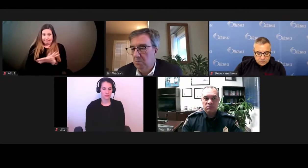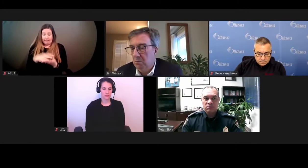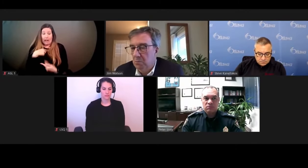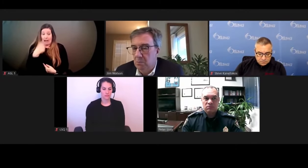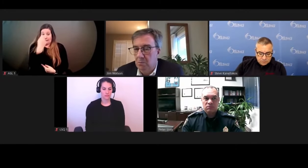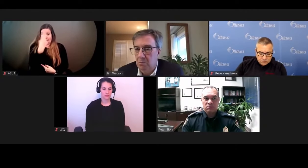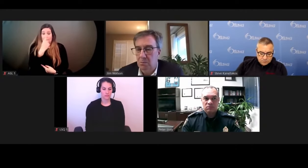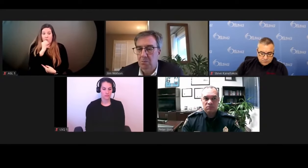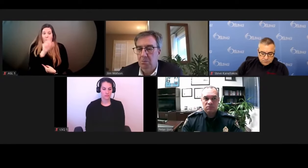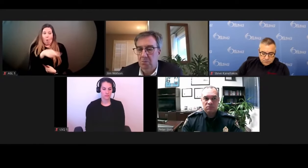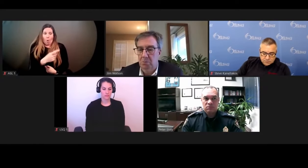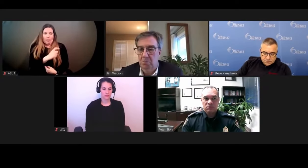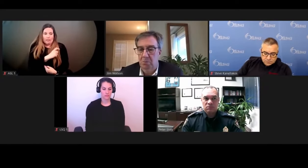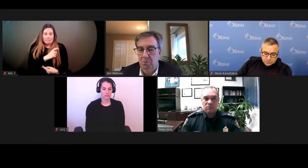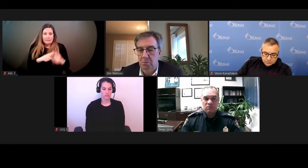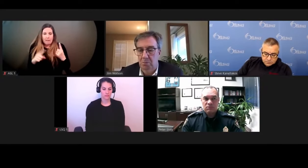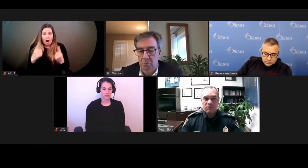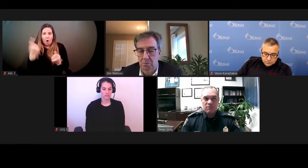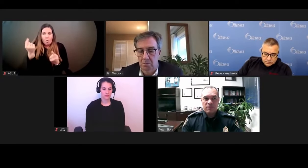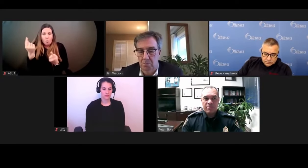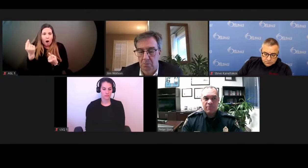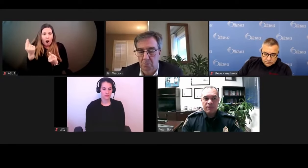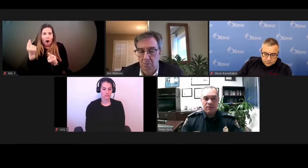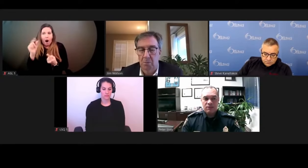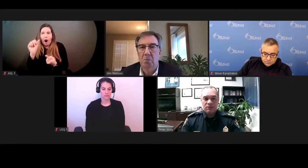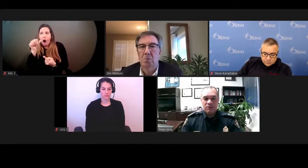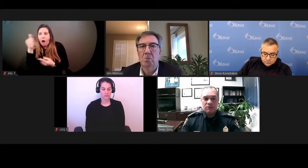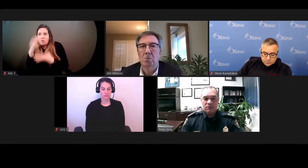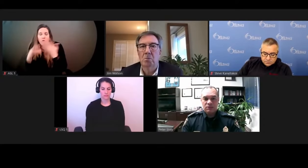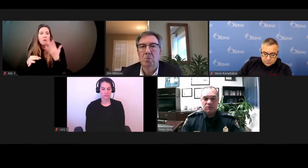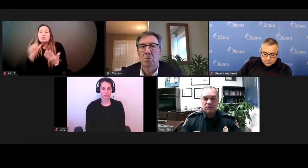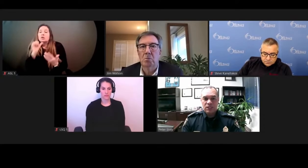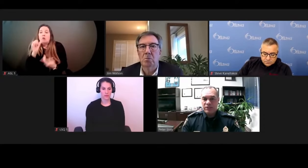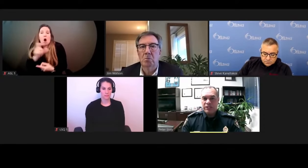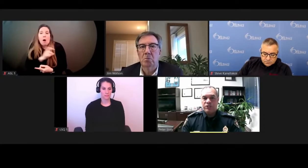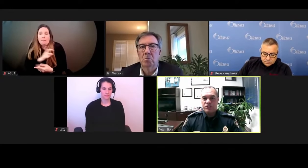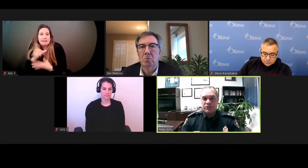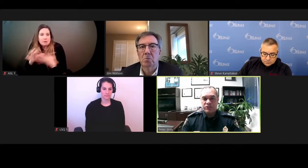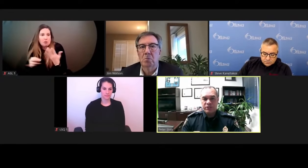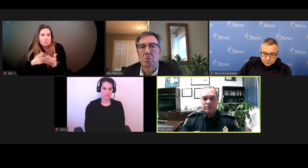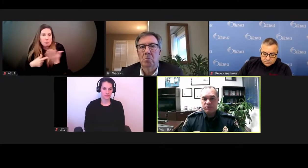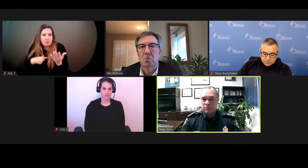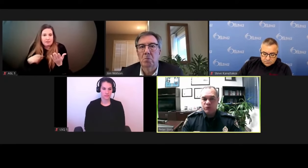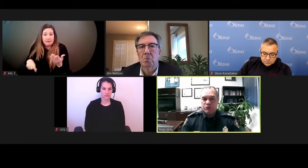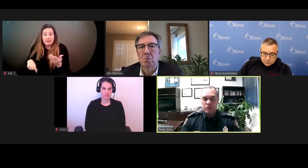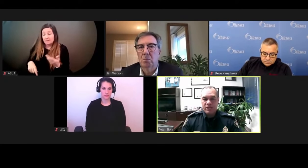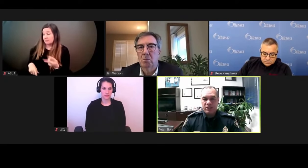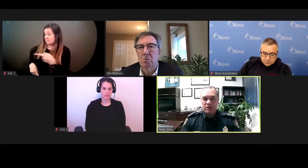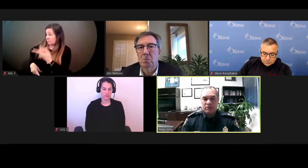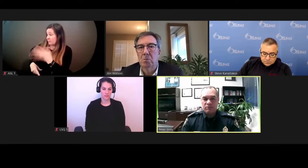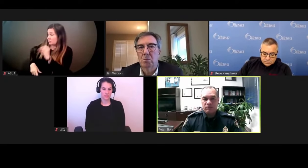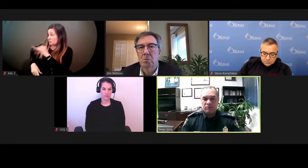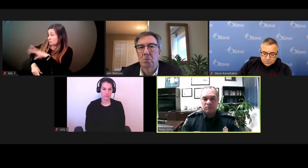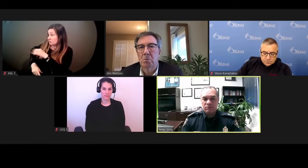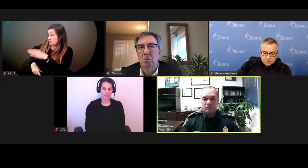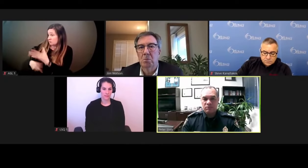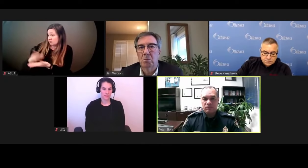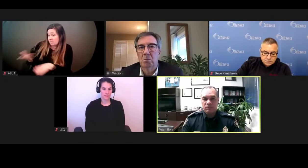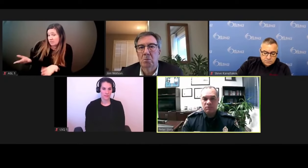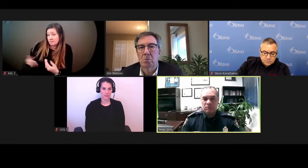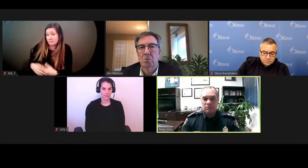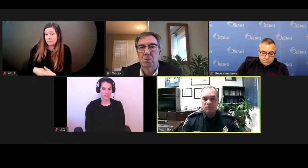but then what are those other options that are not police options that we might need? I think you just listed most of them right there.